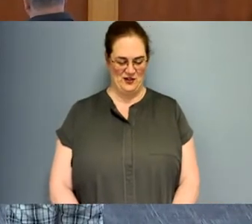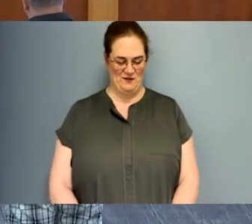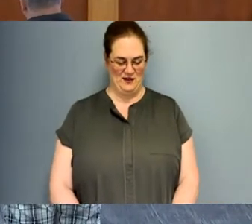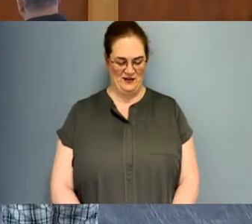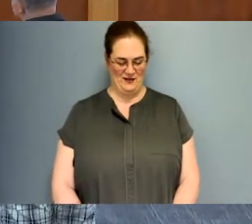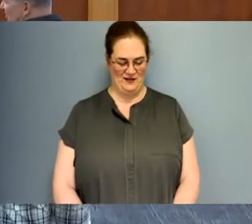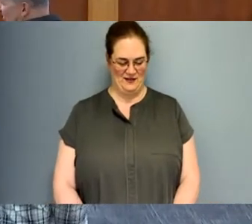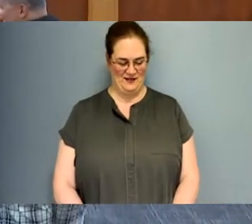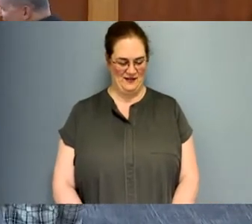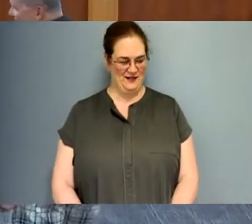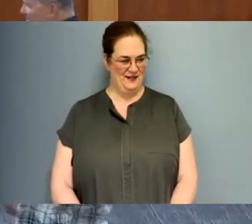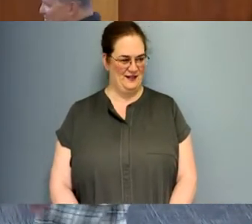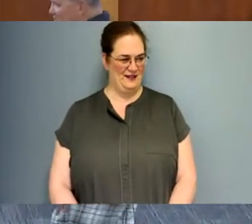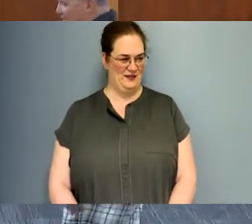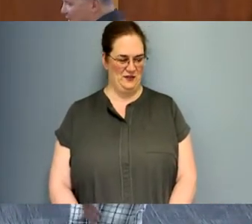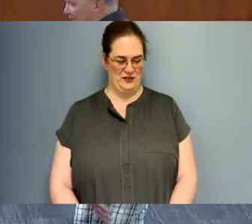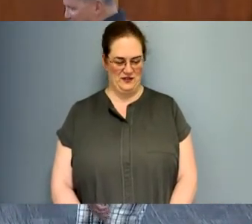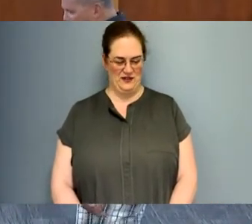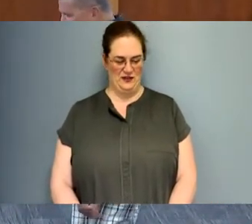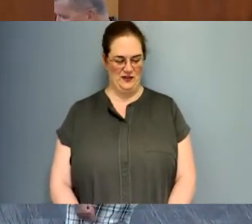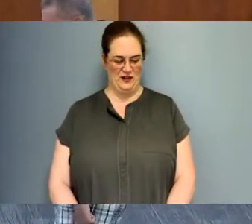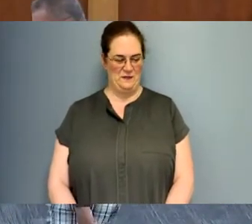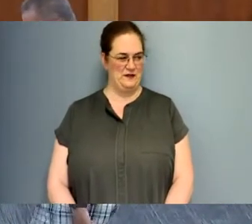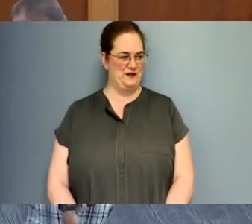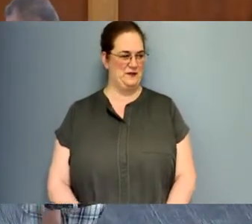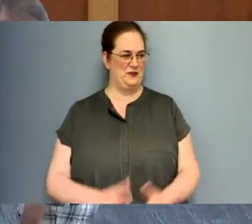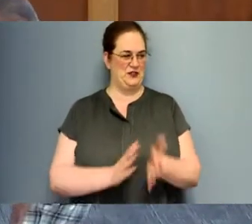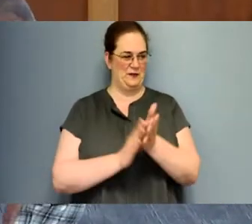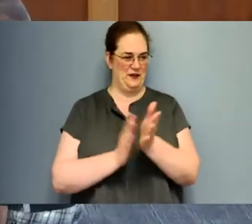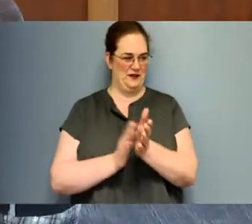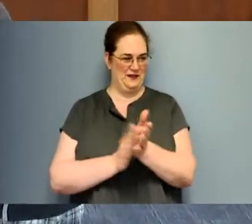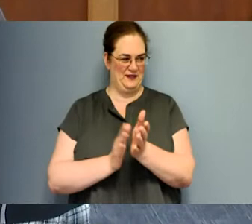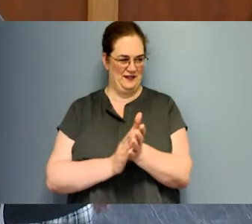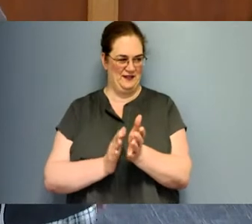Okay, congratulations and good luck. That's